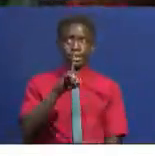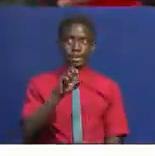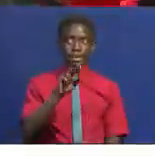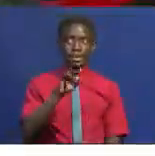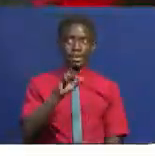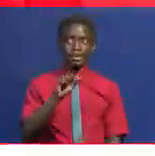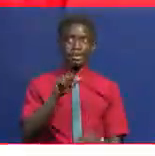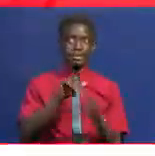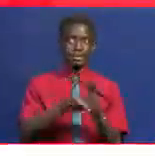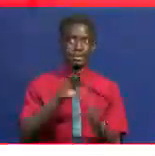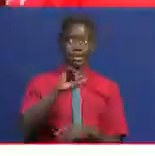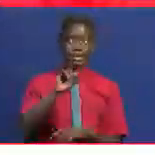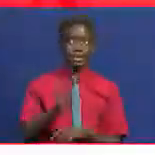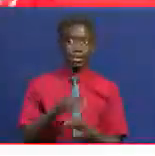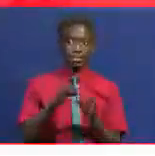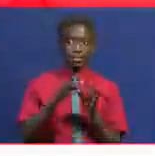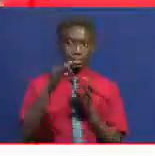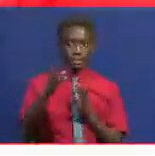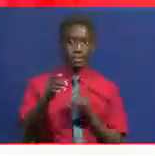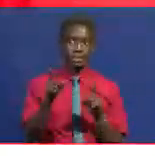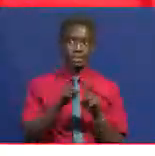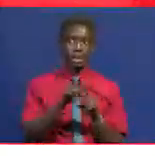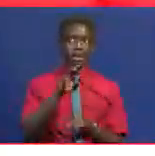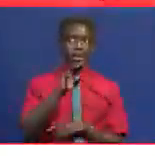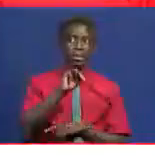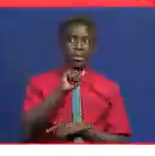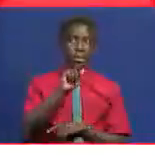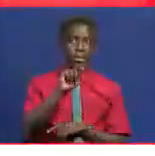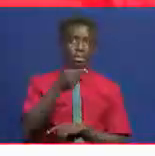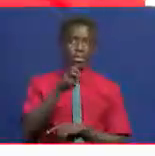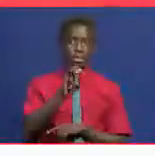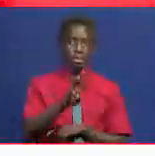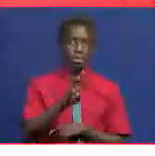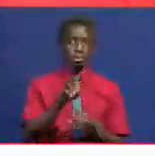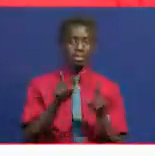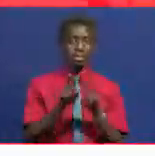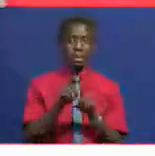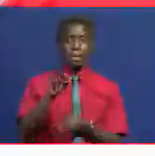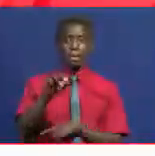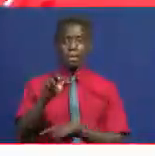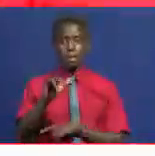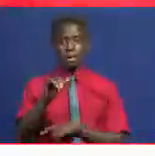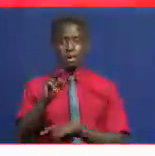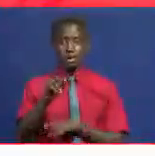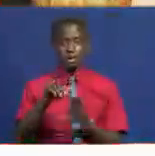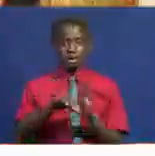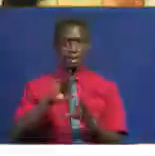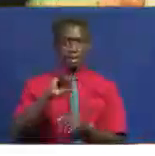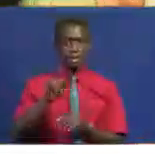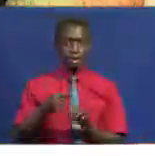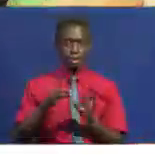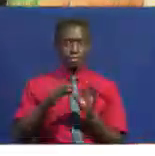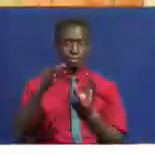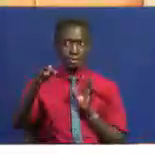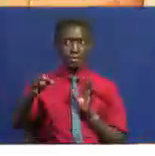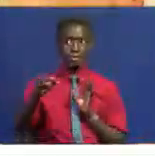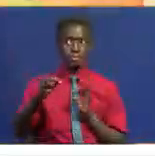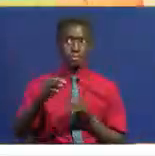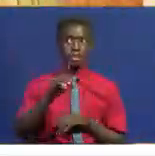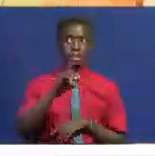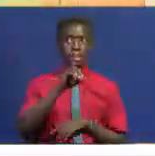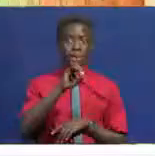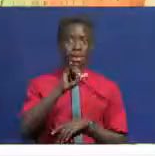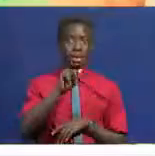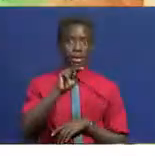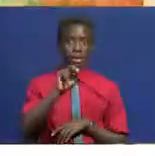meters, Matthew Kosgei in the 3,000-meter steeplechase, and Marion Jepngetich in the 3,000 meters. Diana